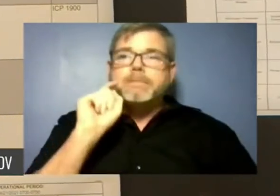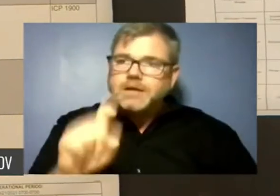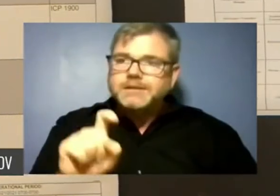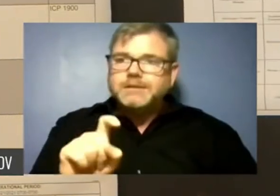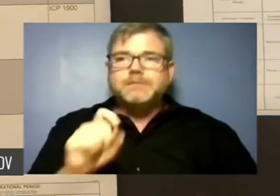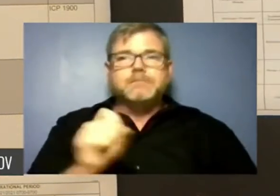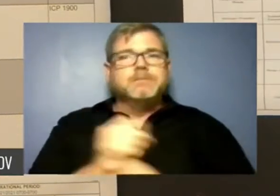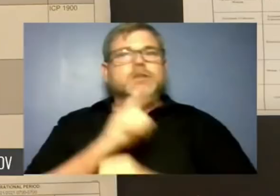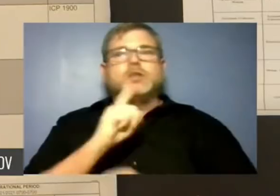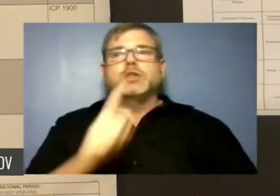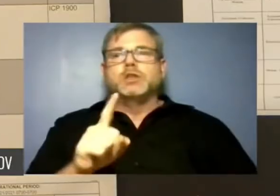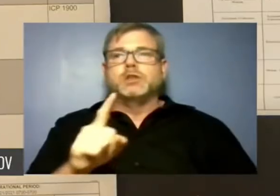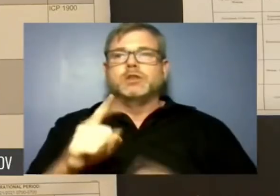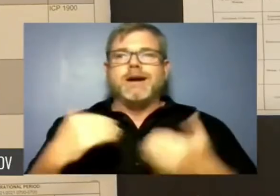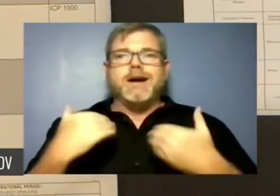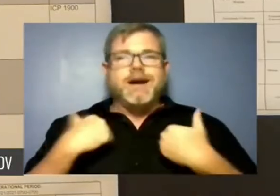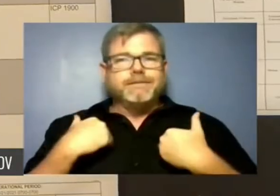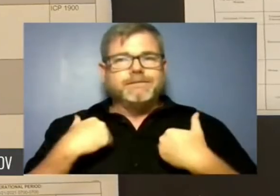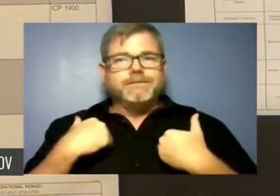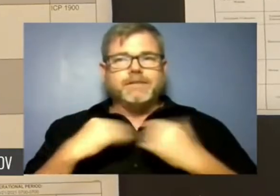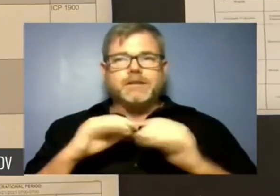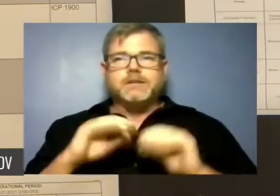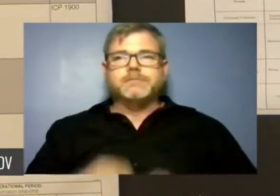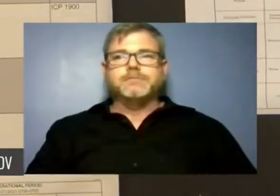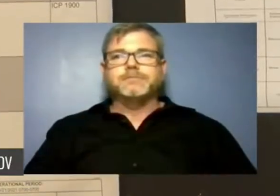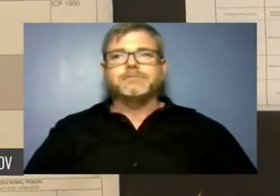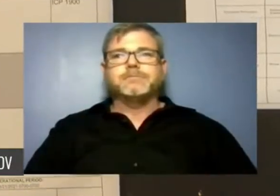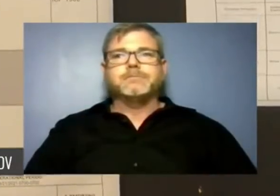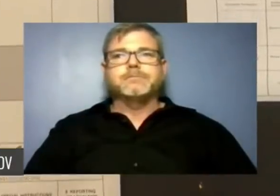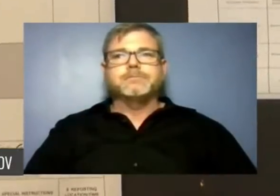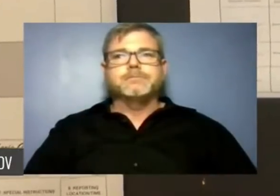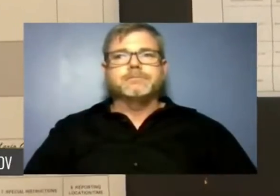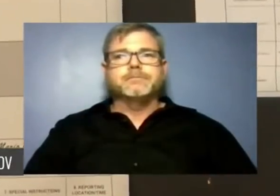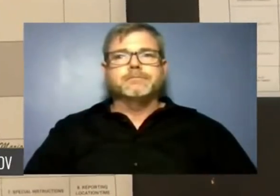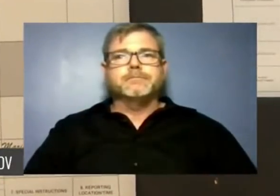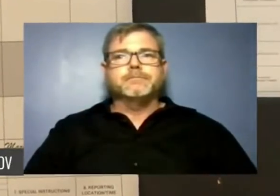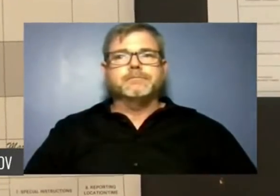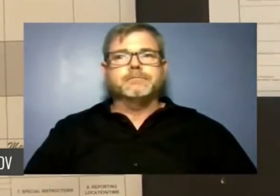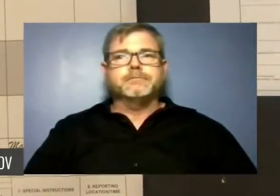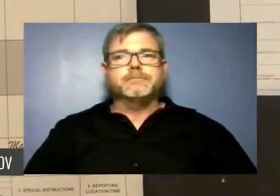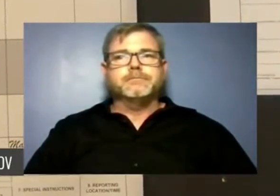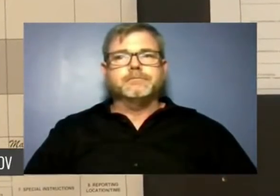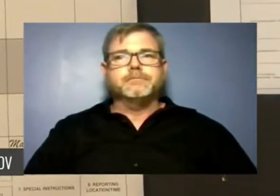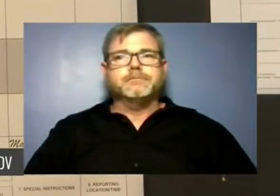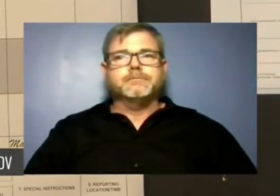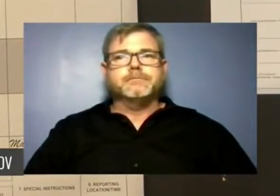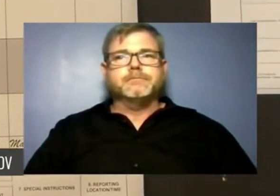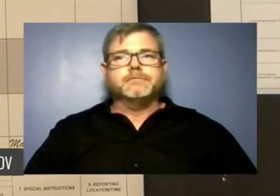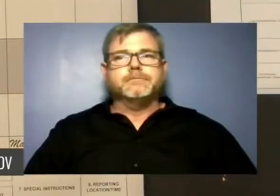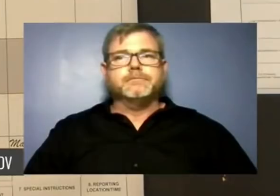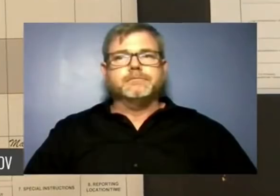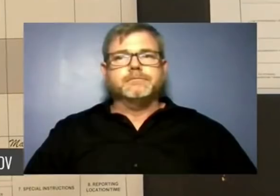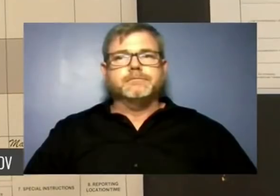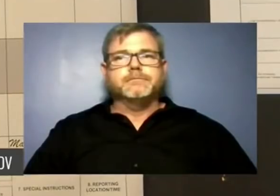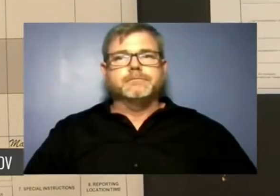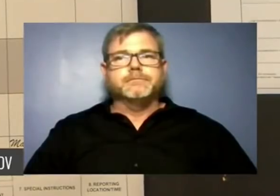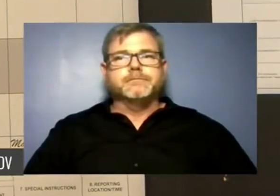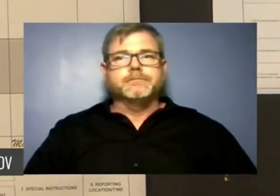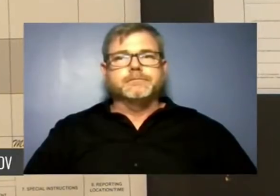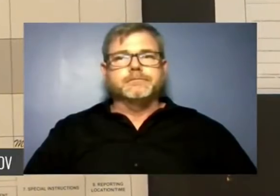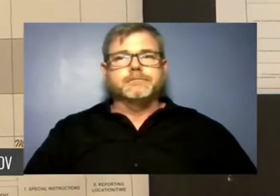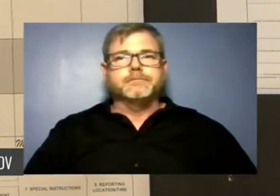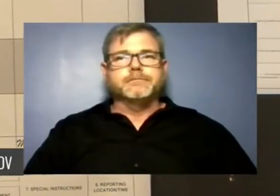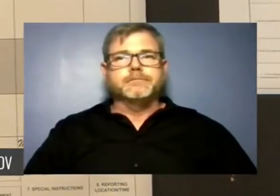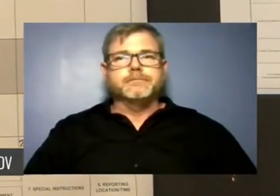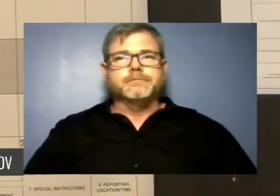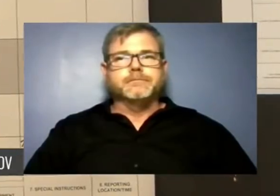infrastructure in Greenville would be sewer and water. As we know, there's lots of times when we don't have power in